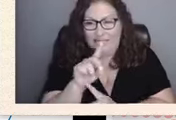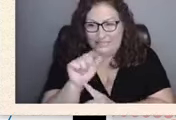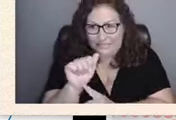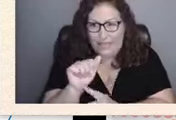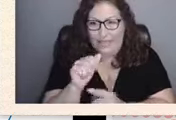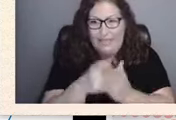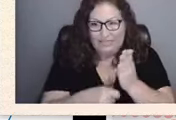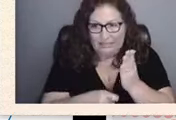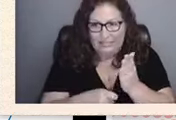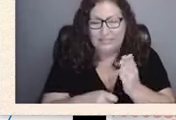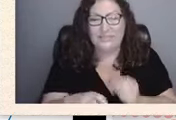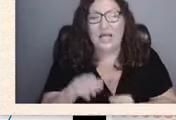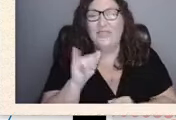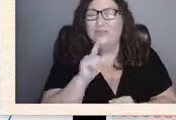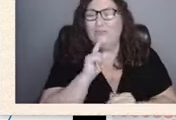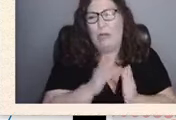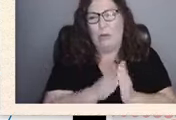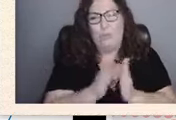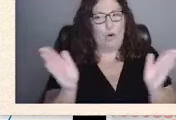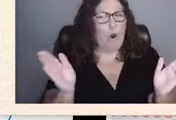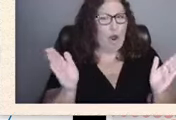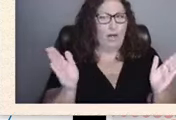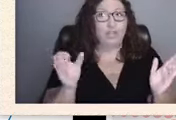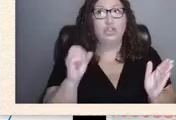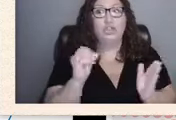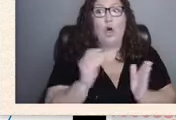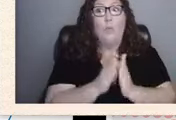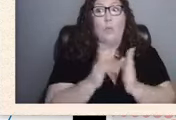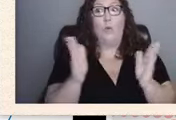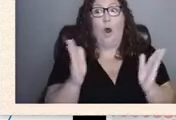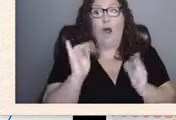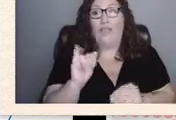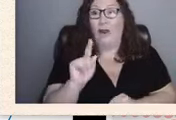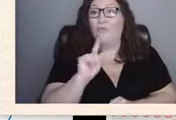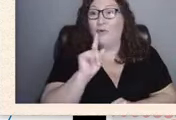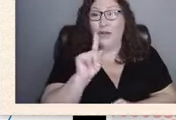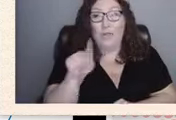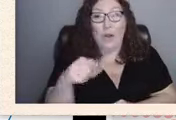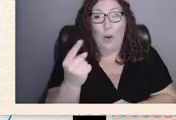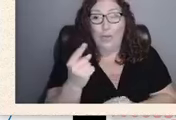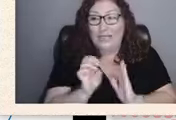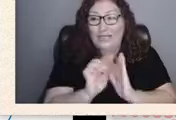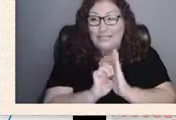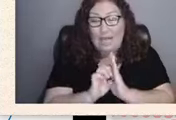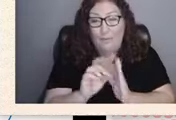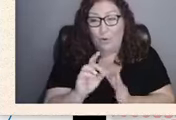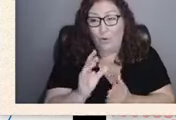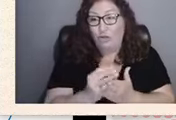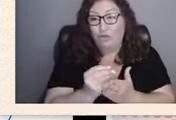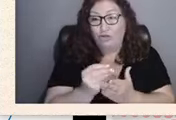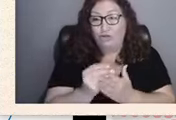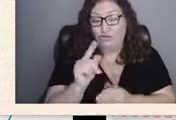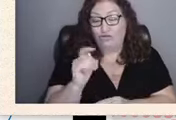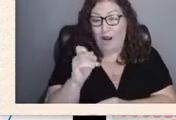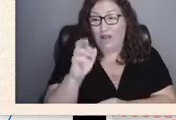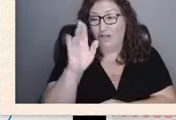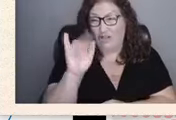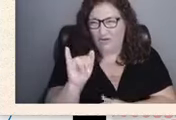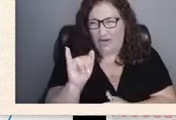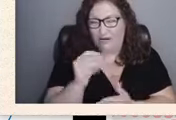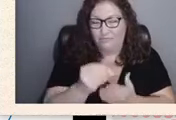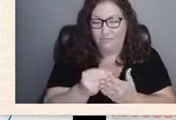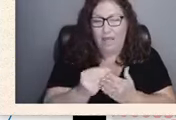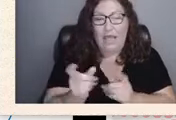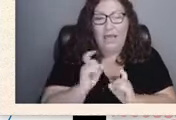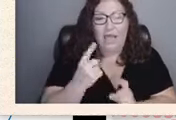it's very broad, so broad that really the only example the Treasury gave us was, let's say you have somebody with autism